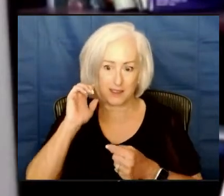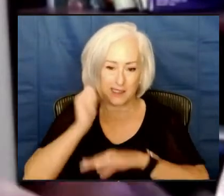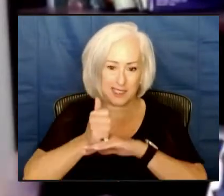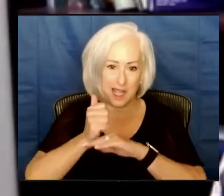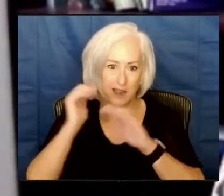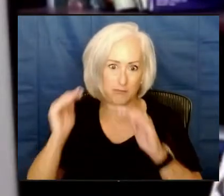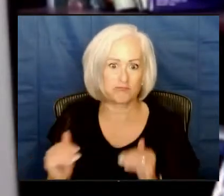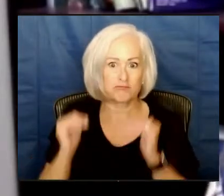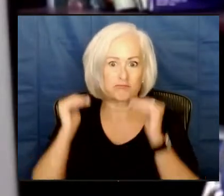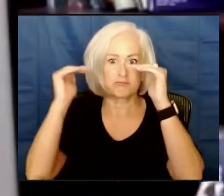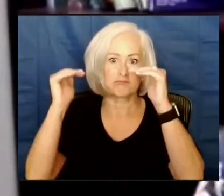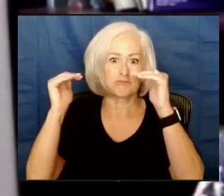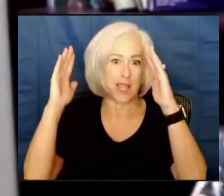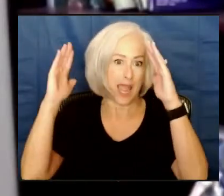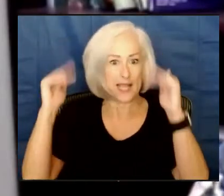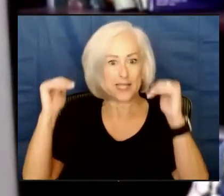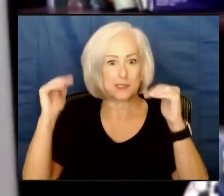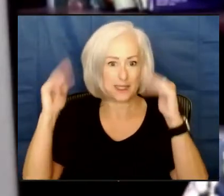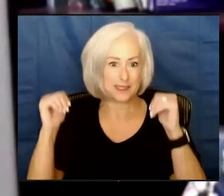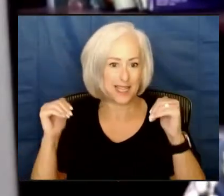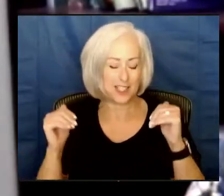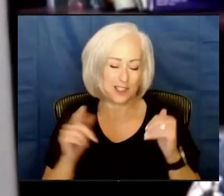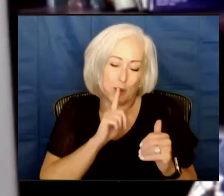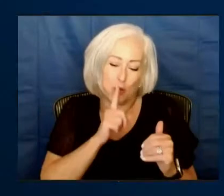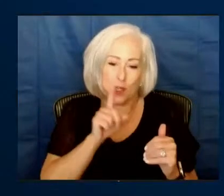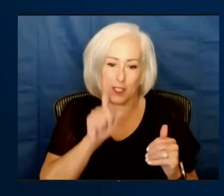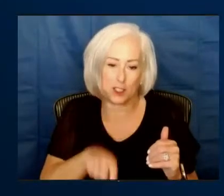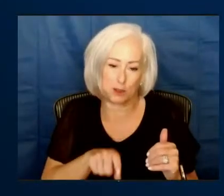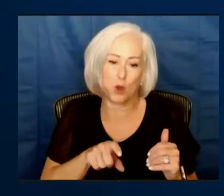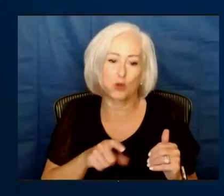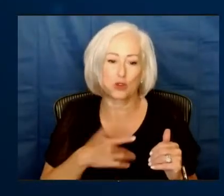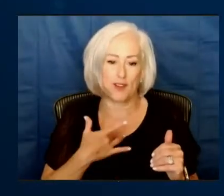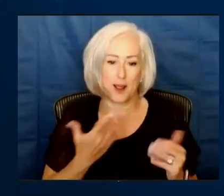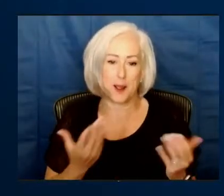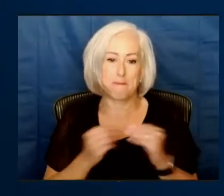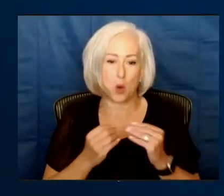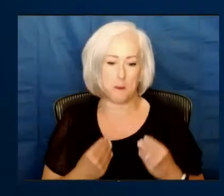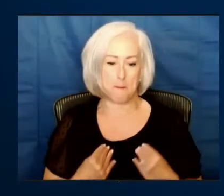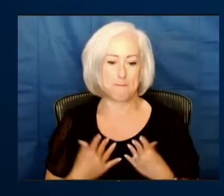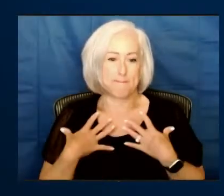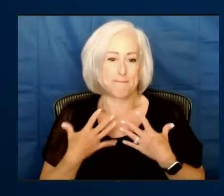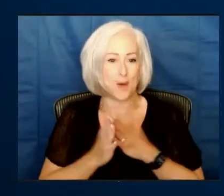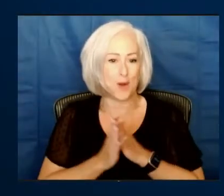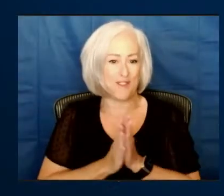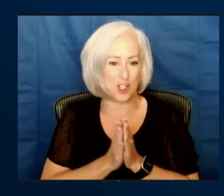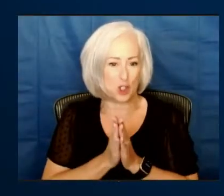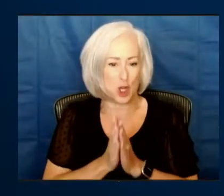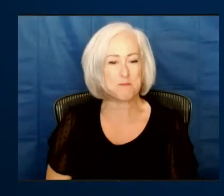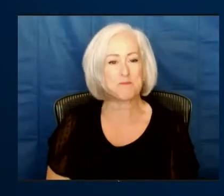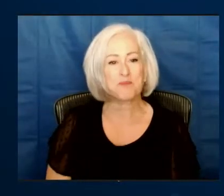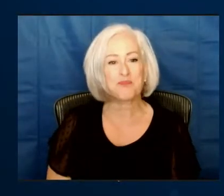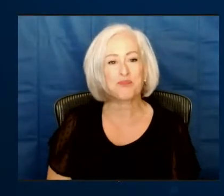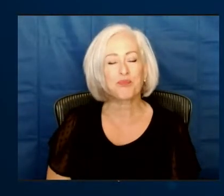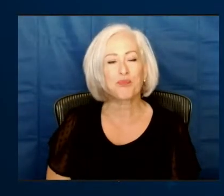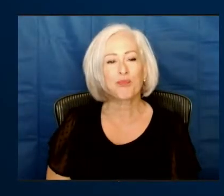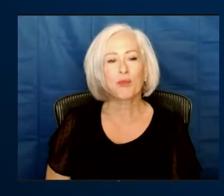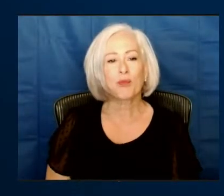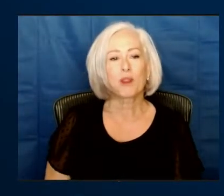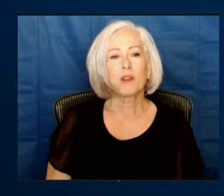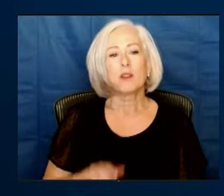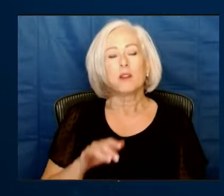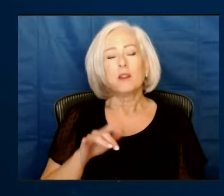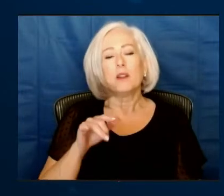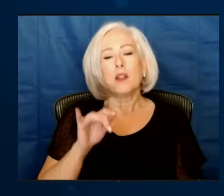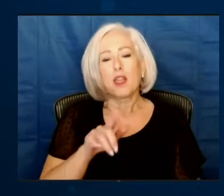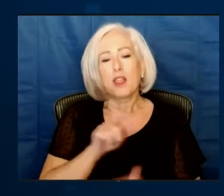more motivational or inspirational. So let's talk about this. This thing I think that he talks about too, a little